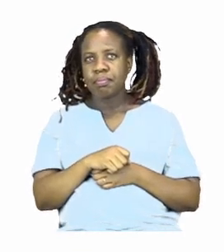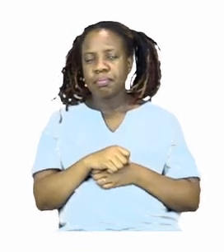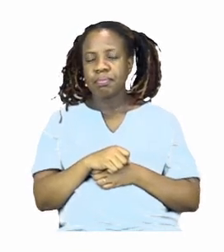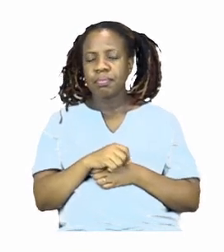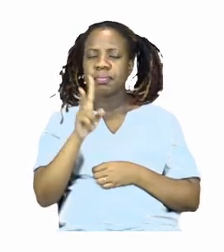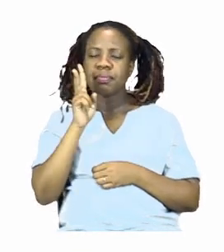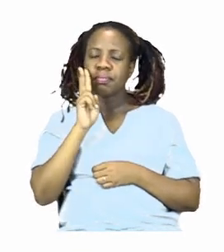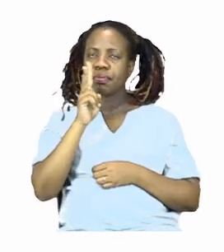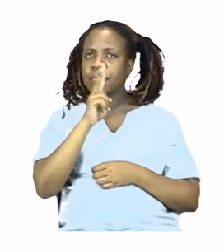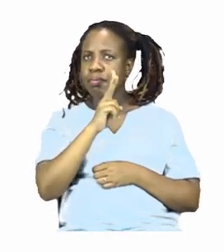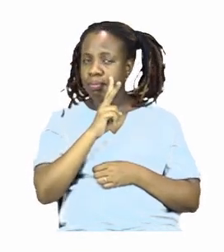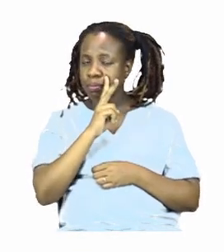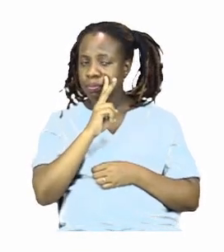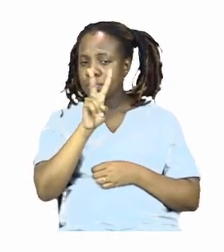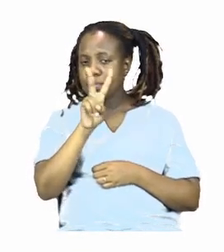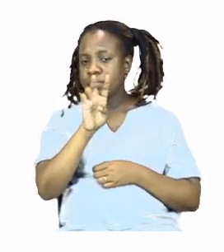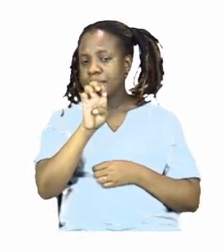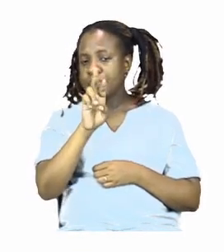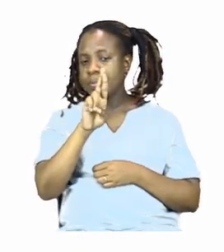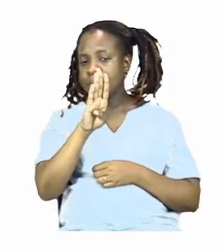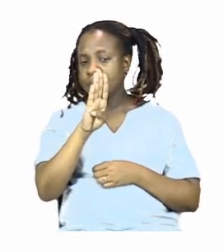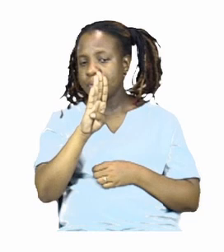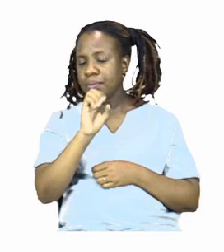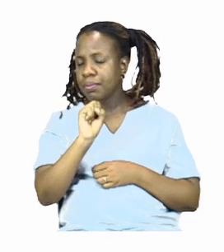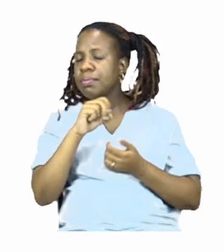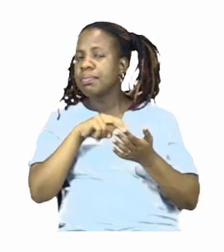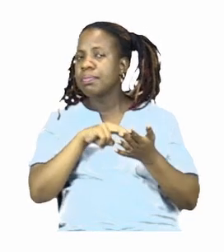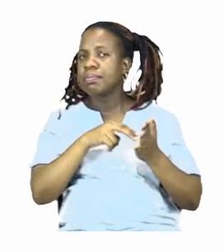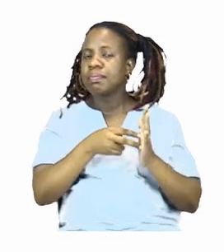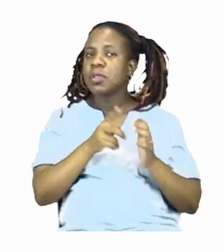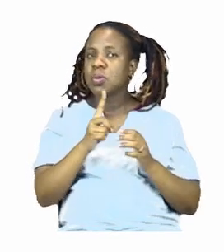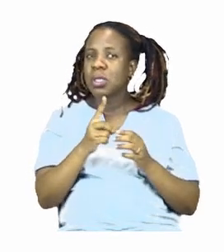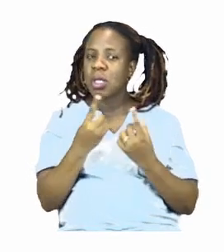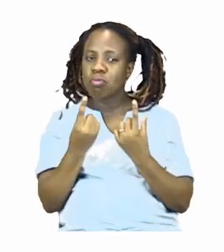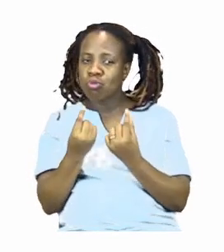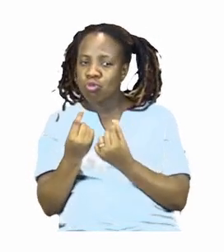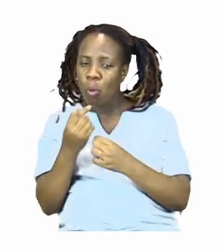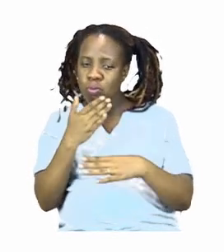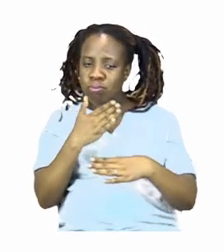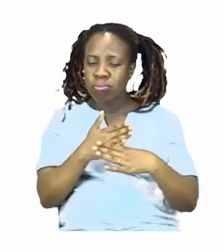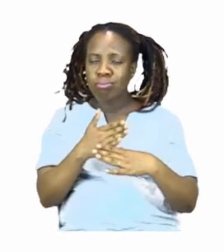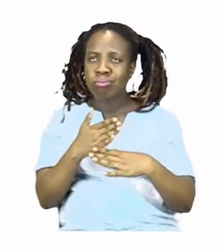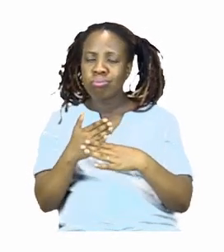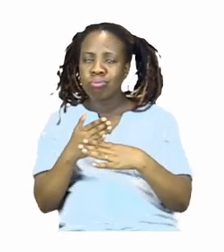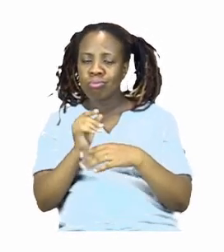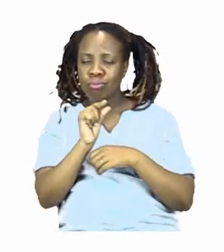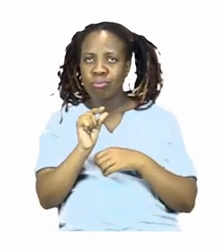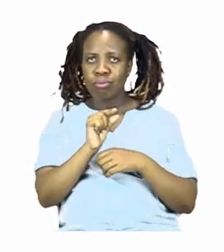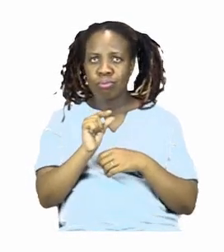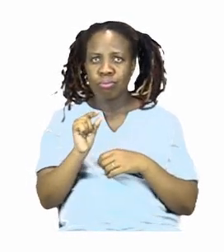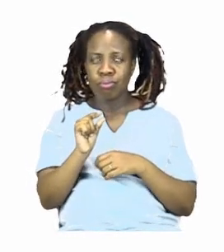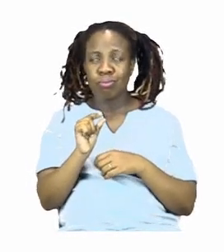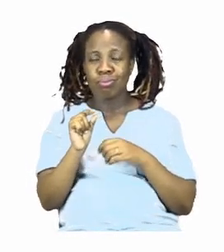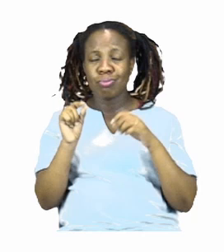verbs are doing words. Now there in the box on top you will see all the verbs listed there.